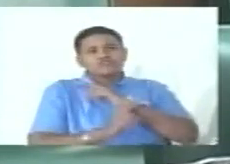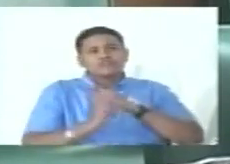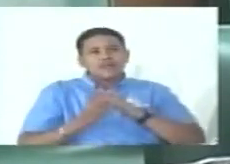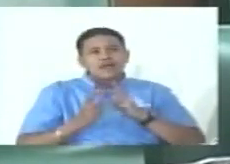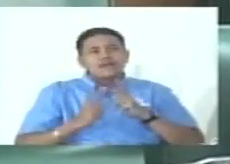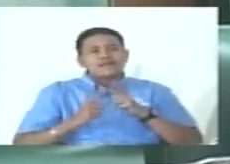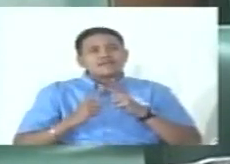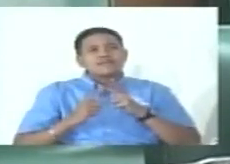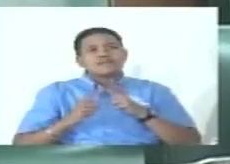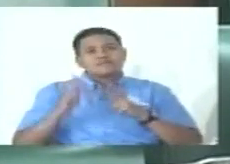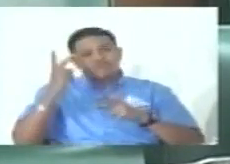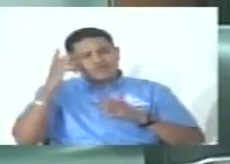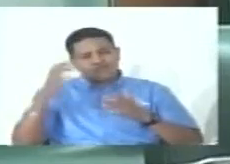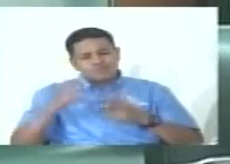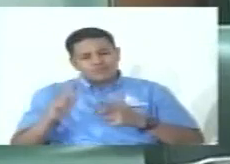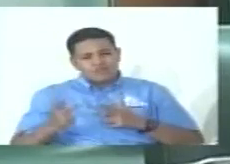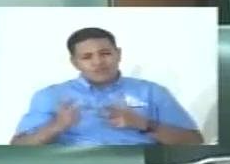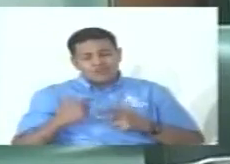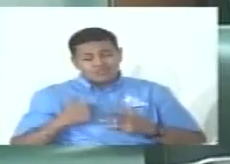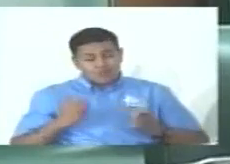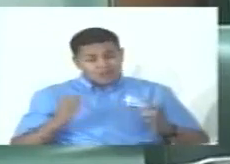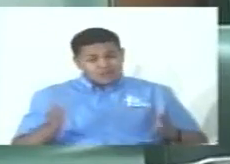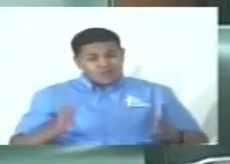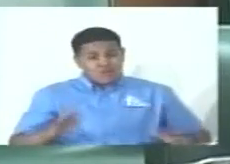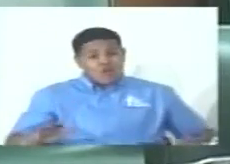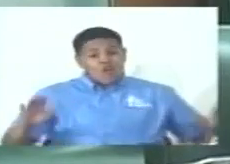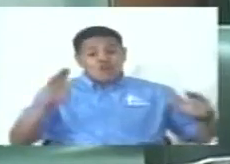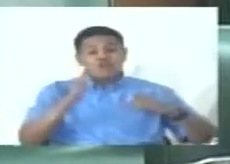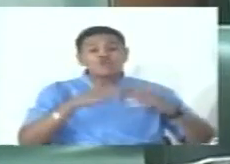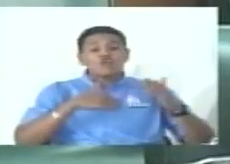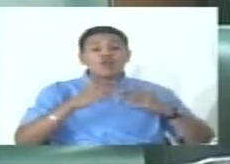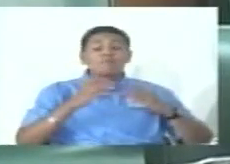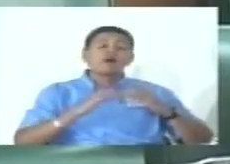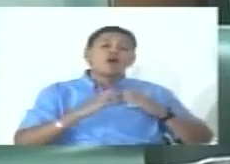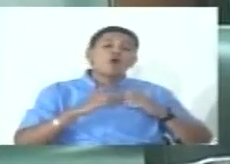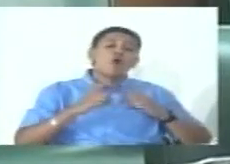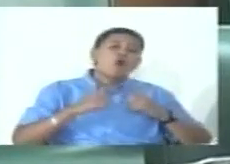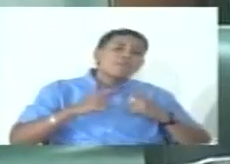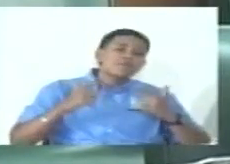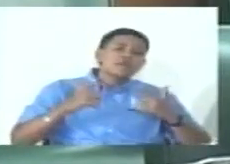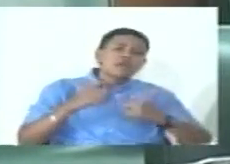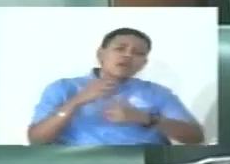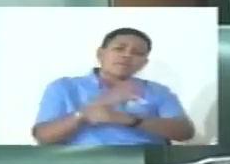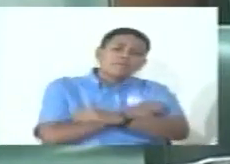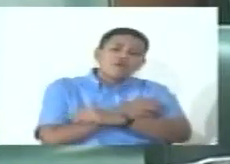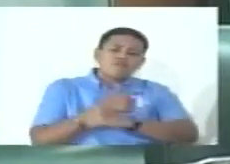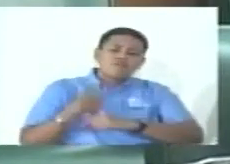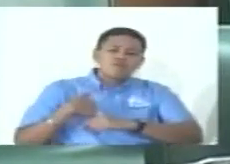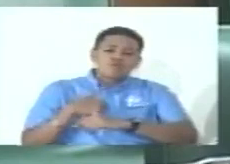implore all of us, no matter how big and powerful we